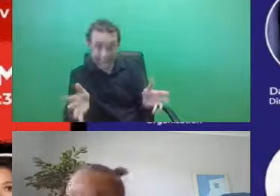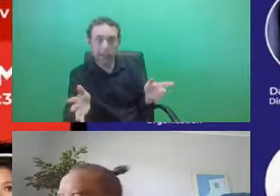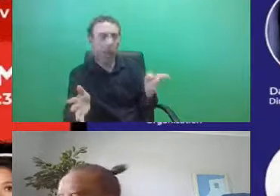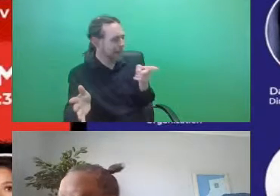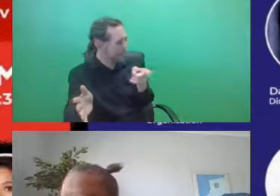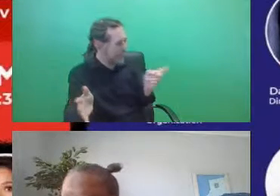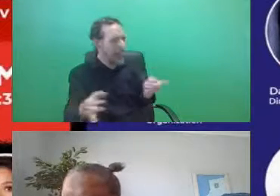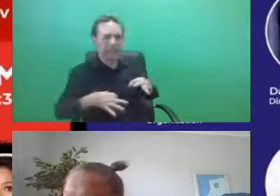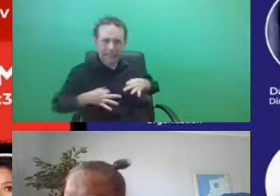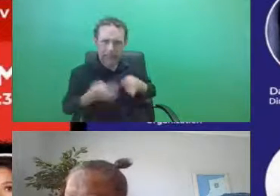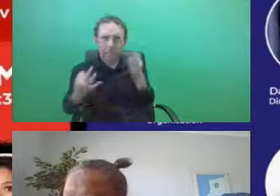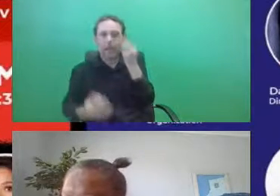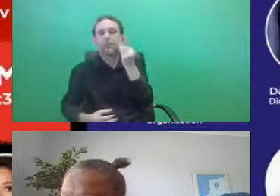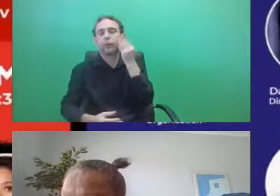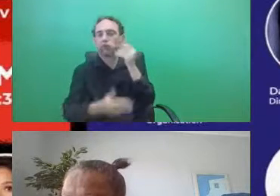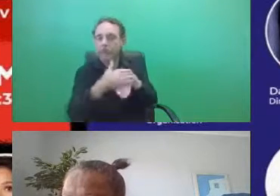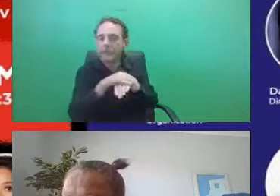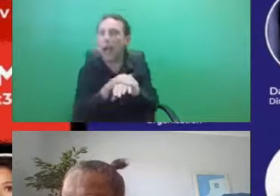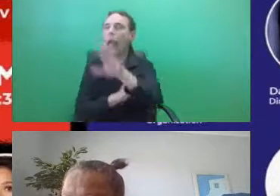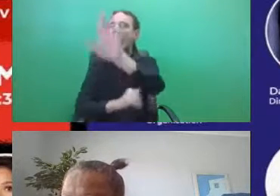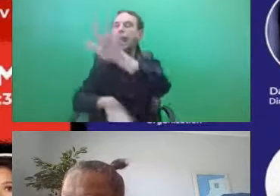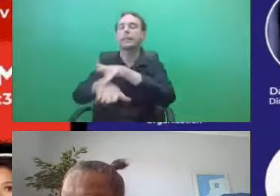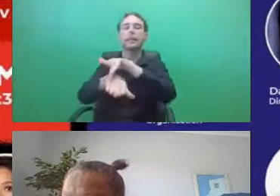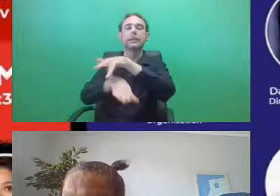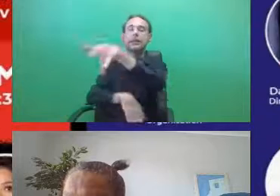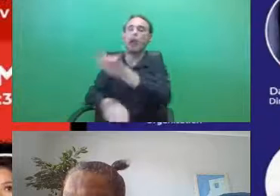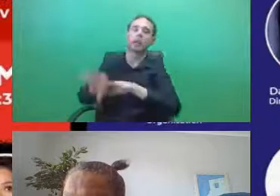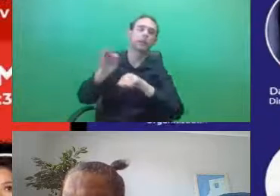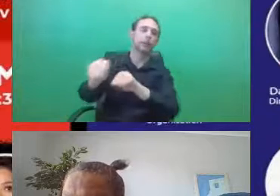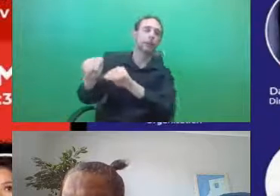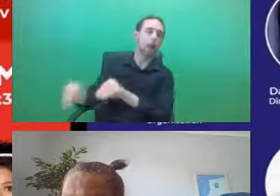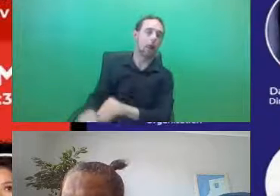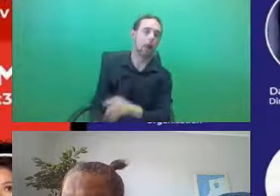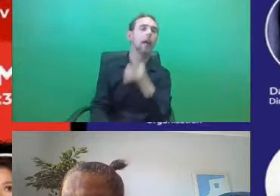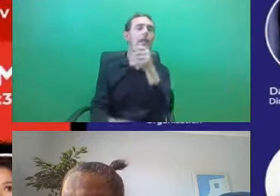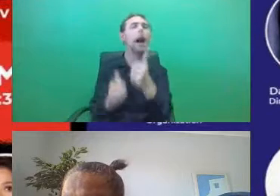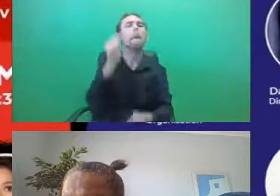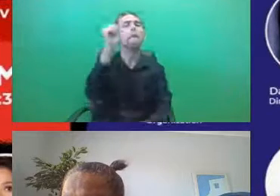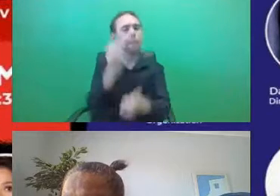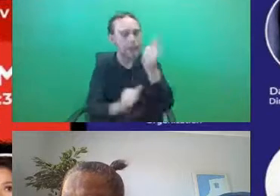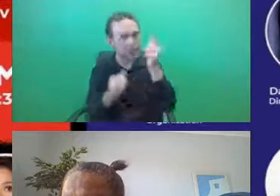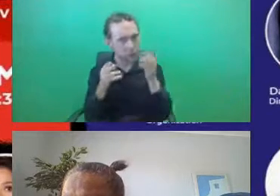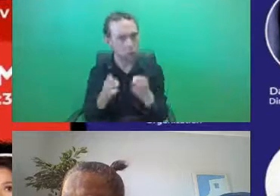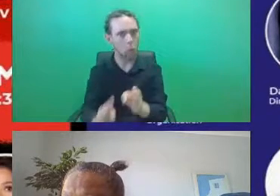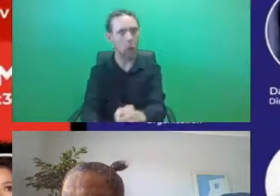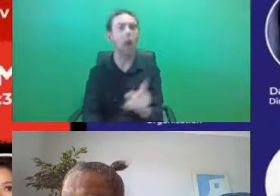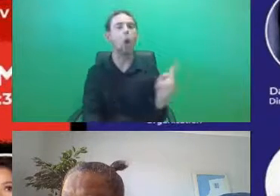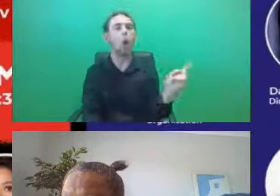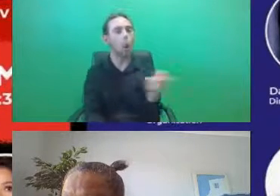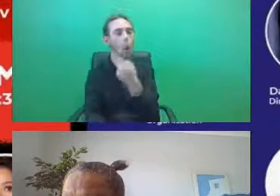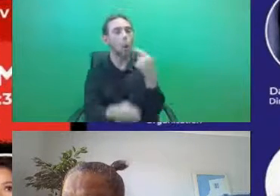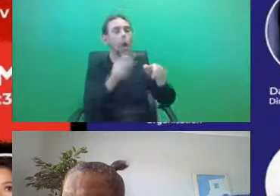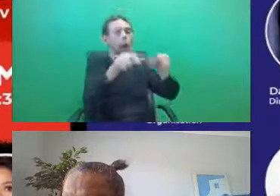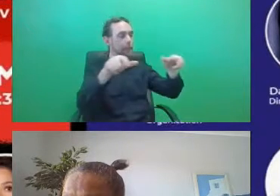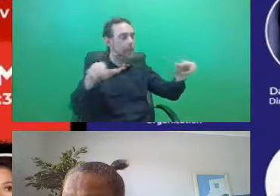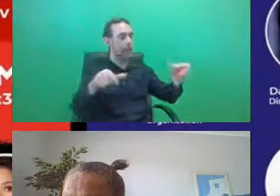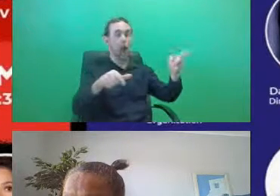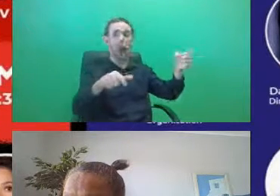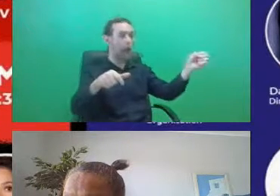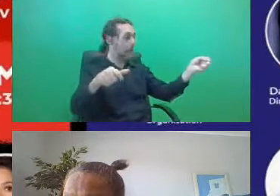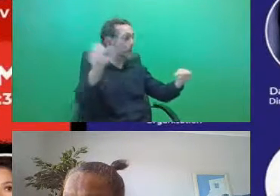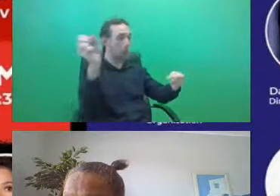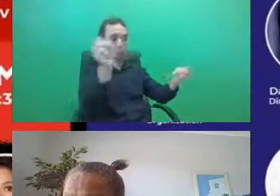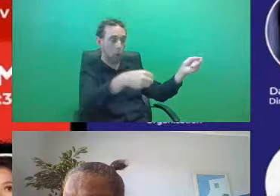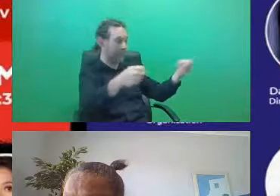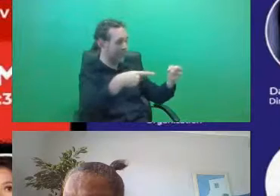on GBVF, and that would be really ideal in all the facilities, is to actually employ, and that will